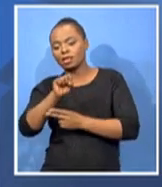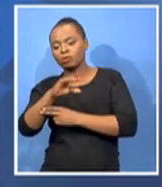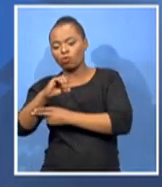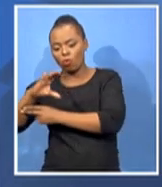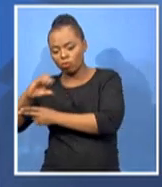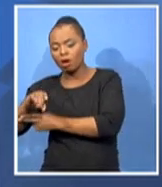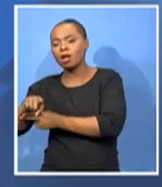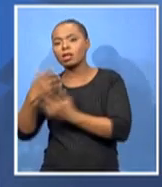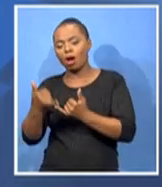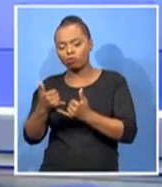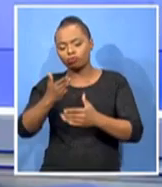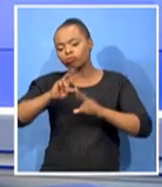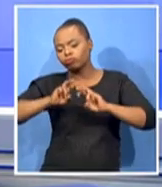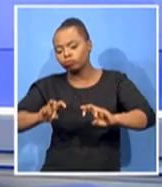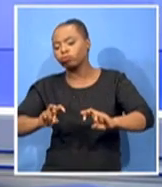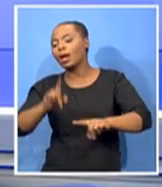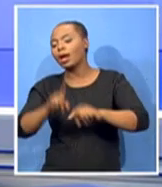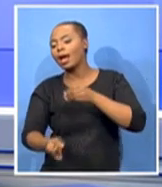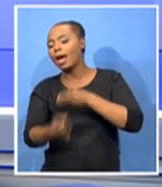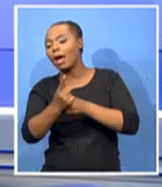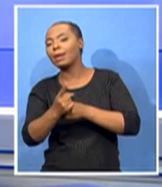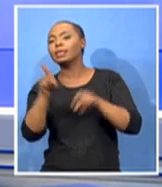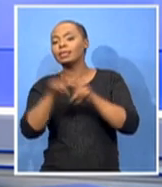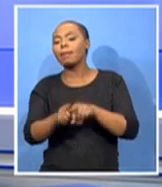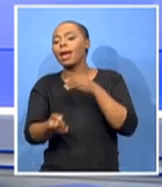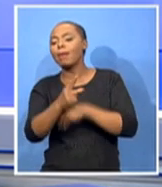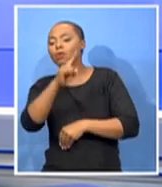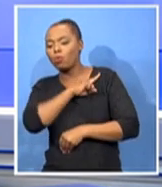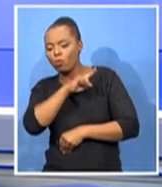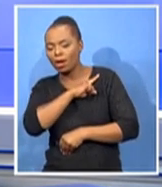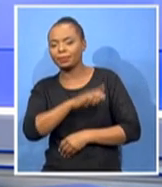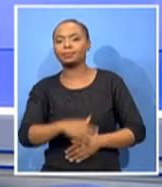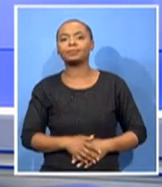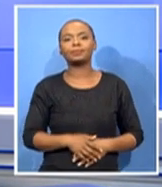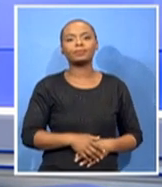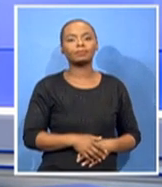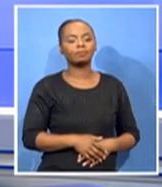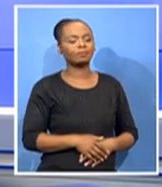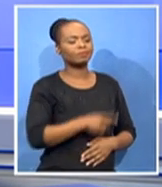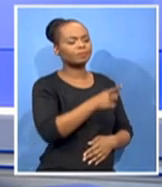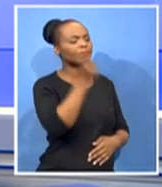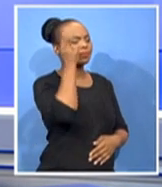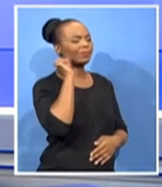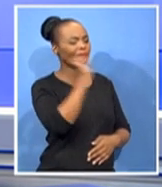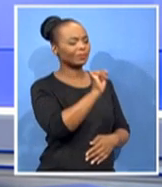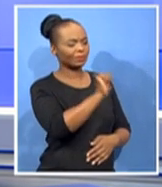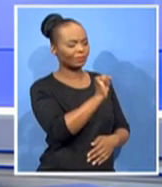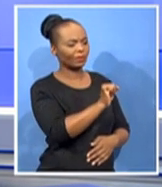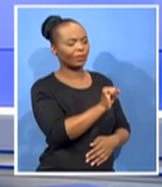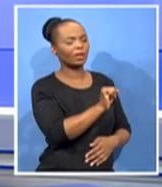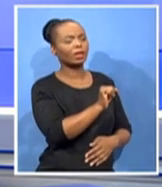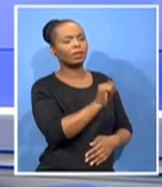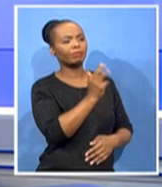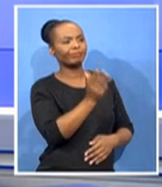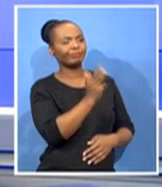why it happened. Mm-hmm. Okay, so just from your understanding then, why is there that, I don't know, I don't want to